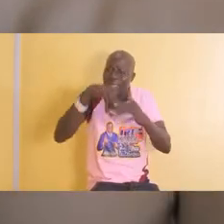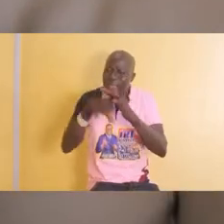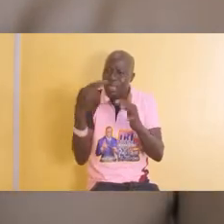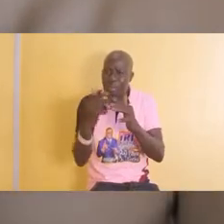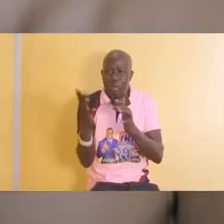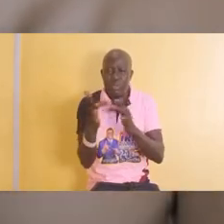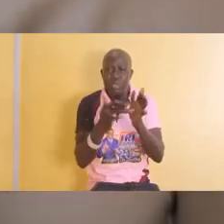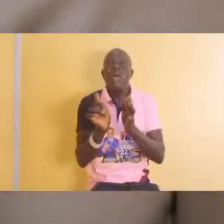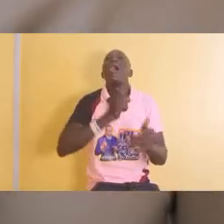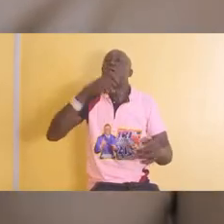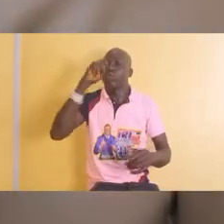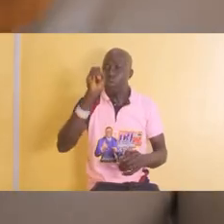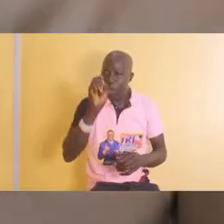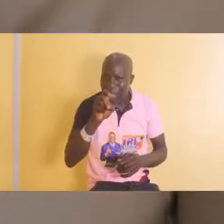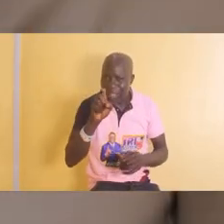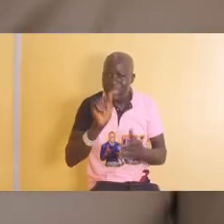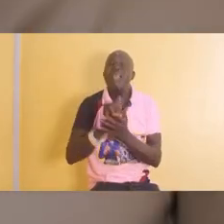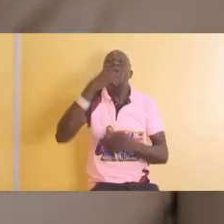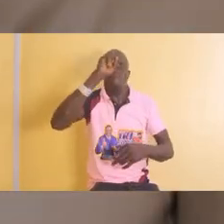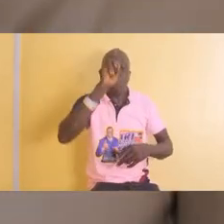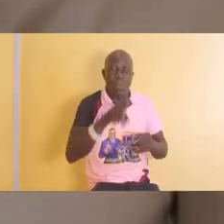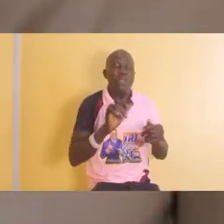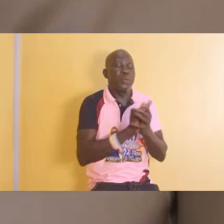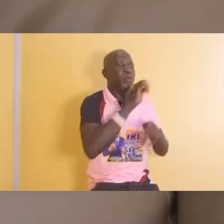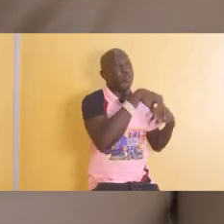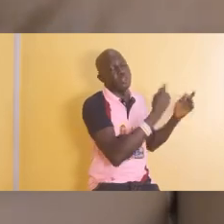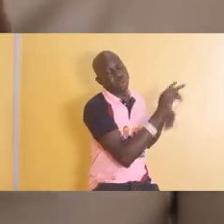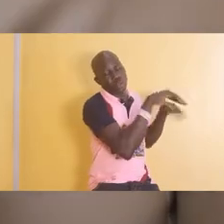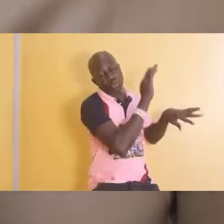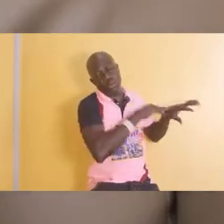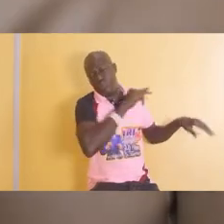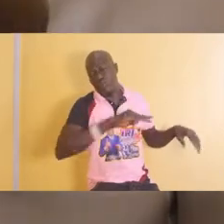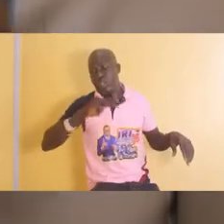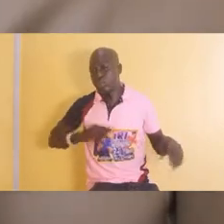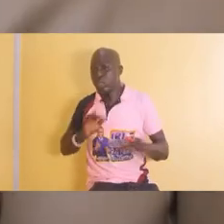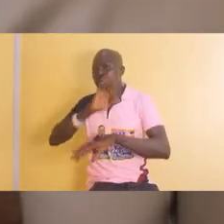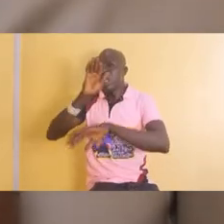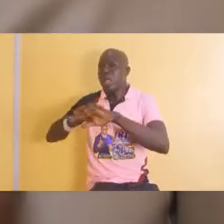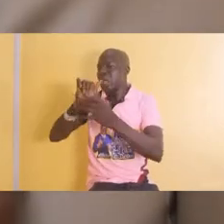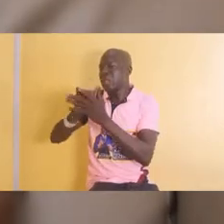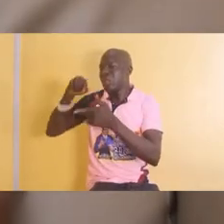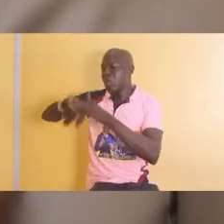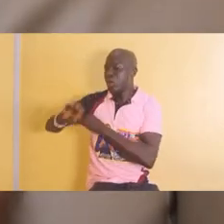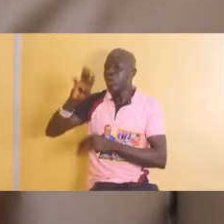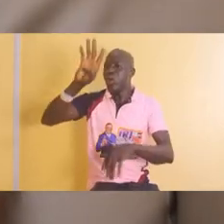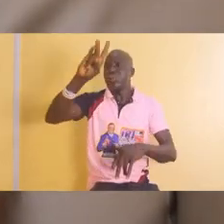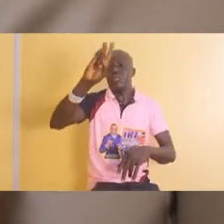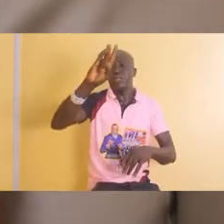twarabaha mo palashe ma je mu ipe yi the covenant of this ministry atiti on the 17th of